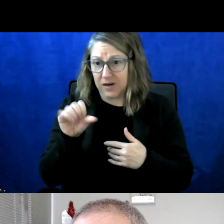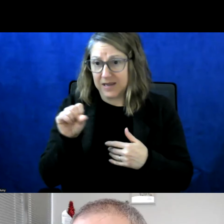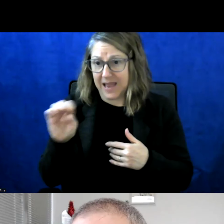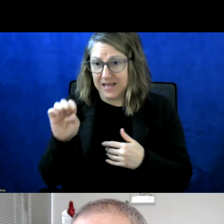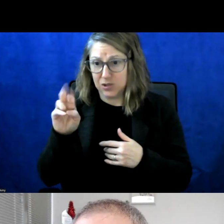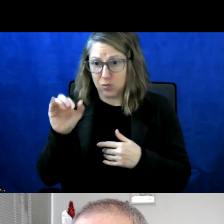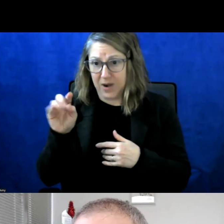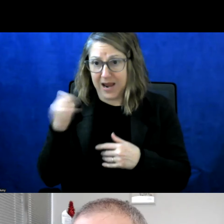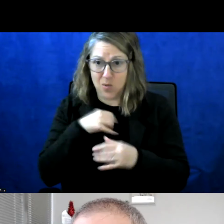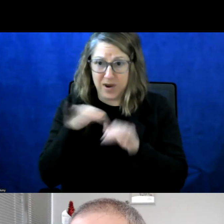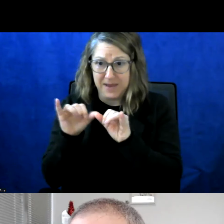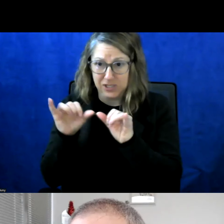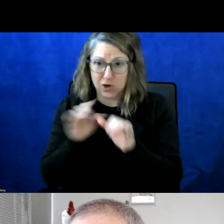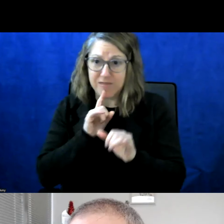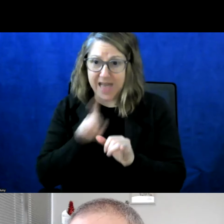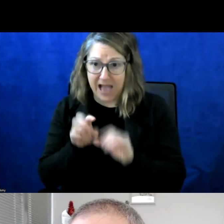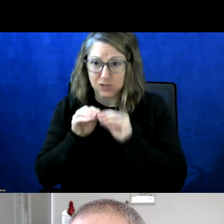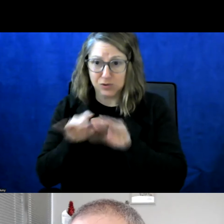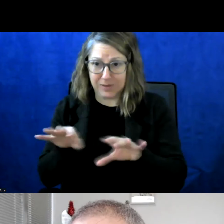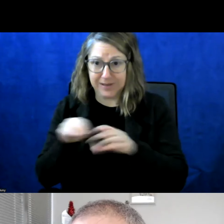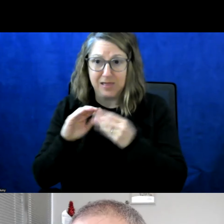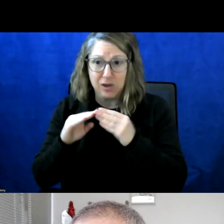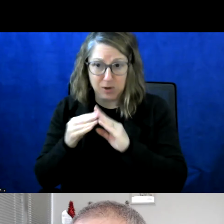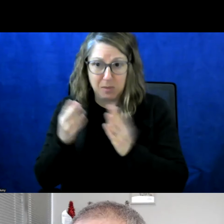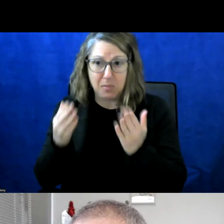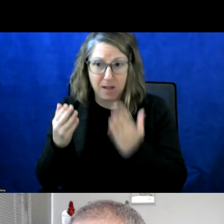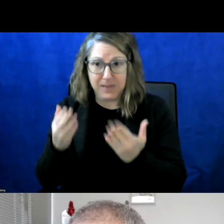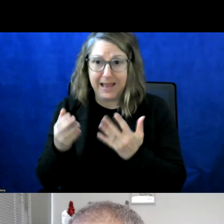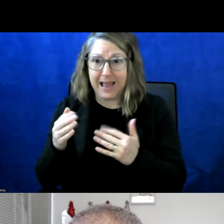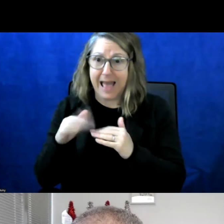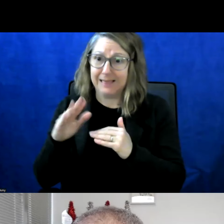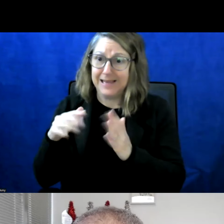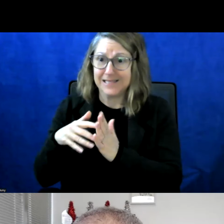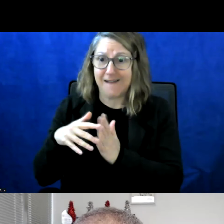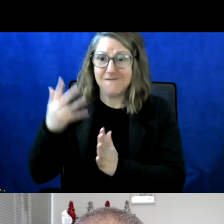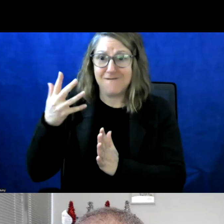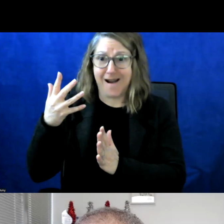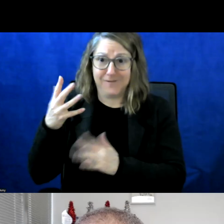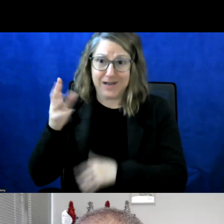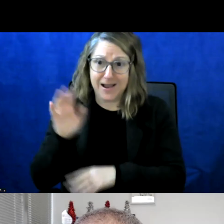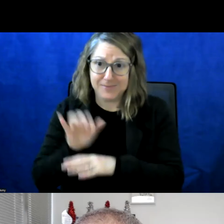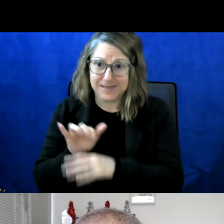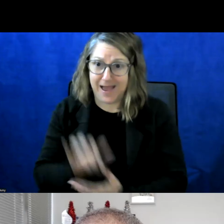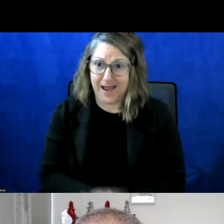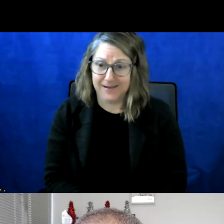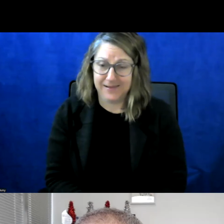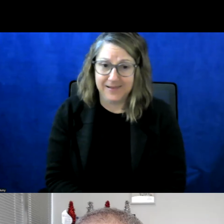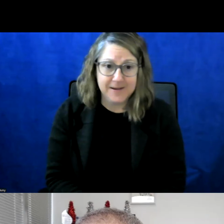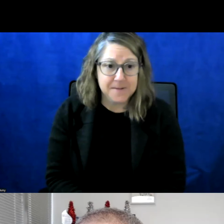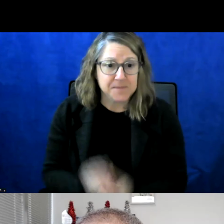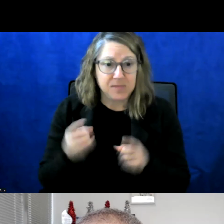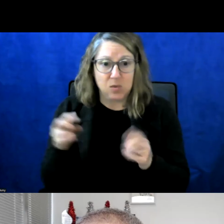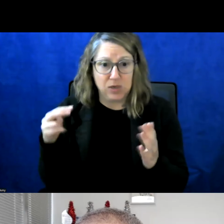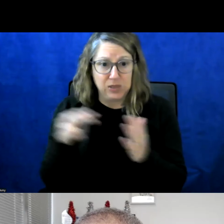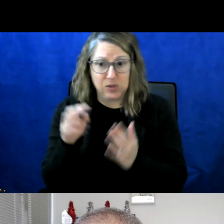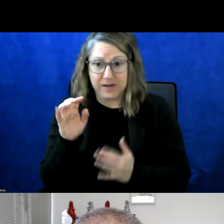measure, the actual transmission in the community is probably at least 5 times that. So when you look at this curve, the